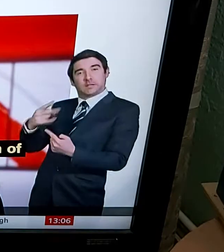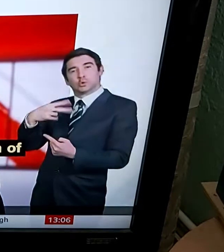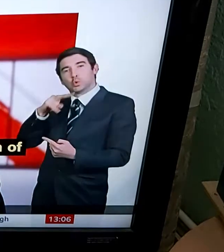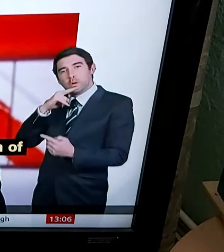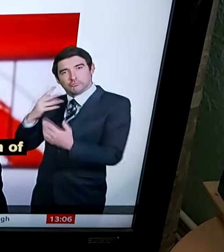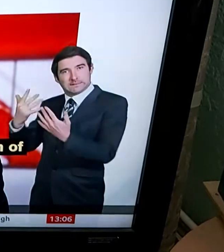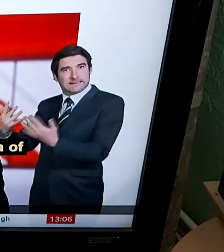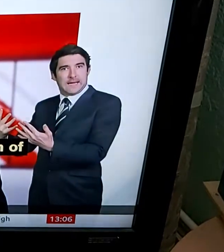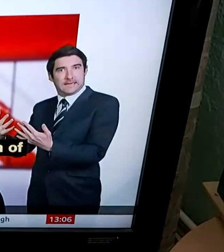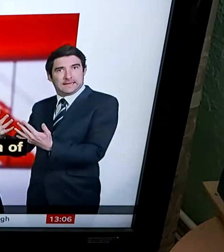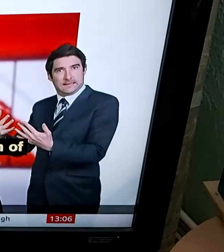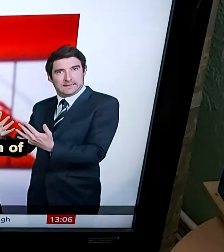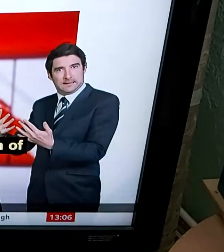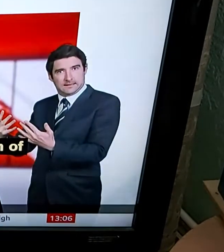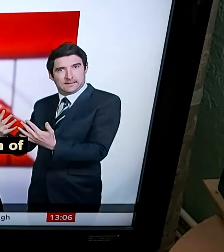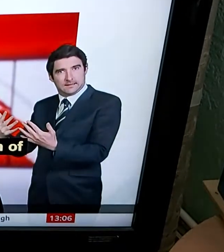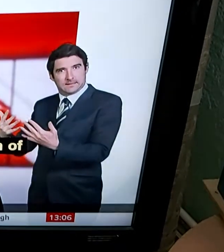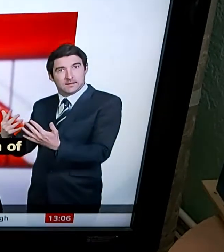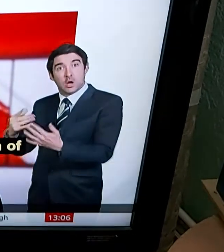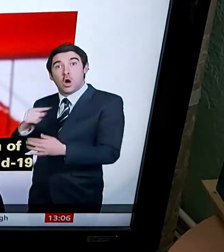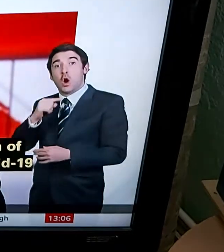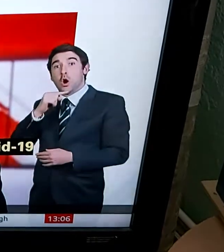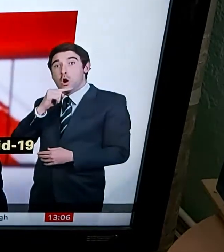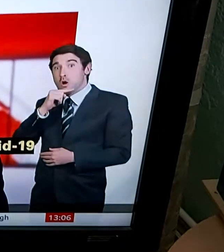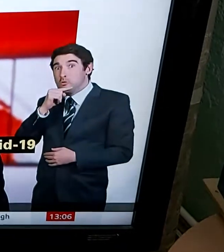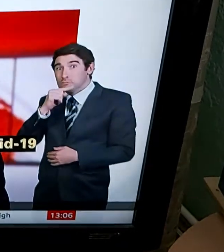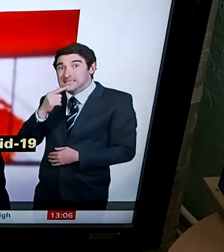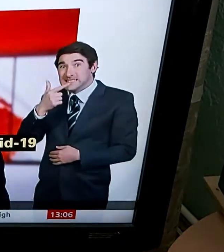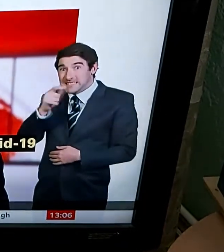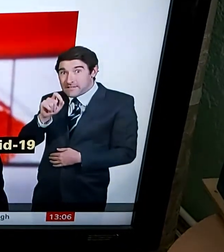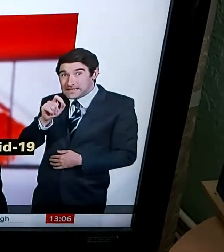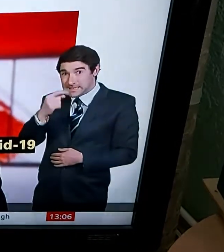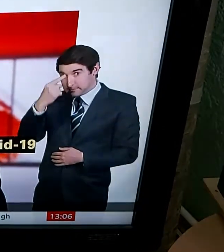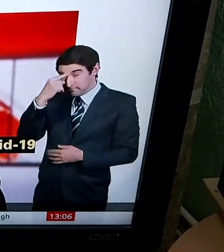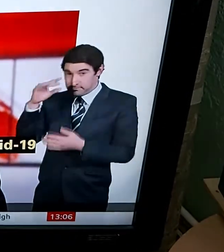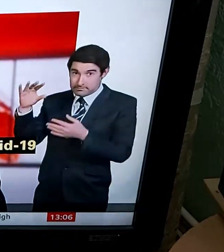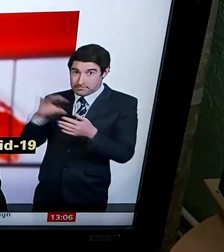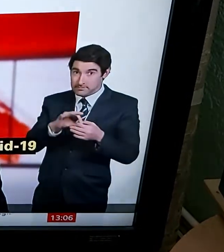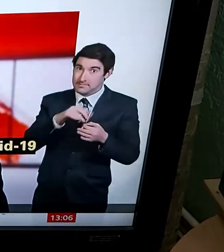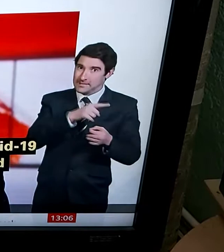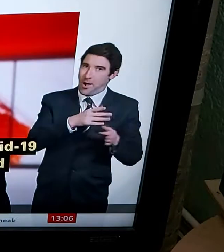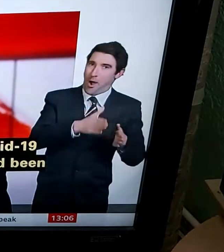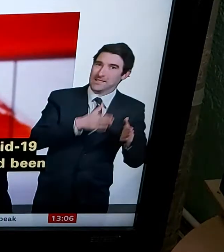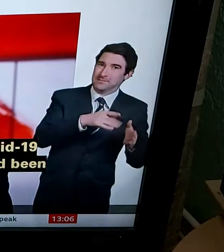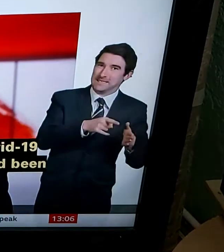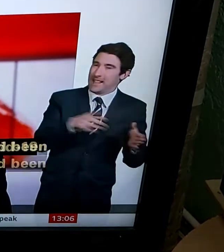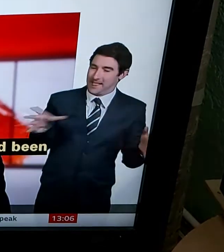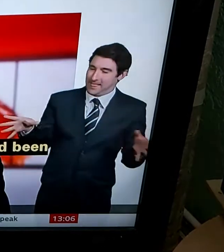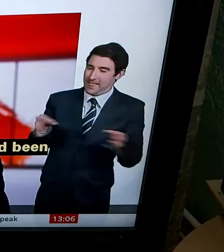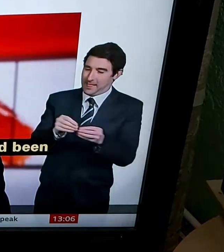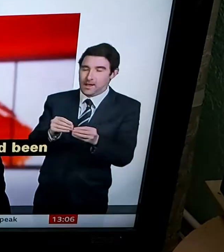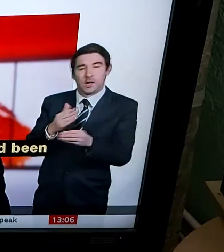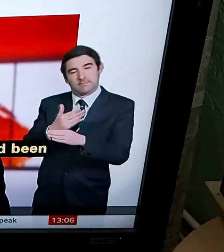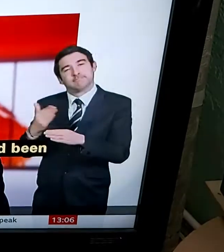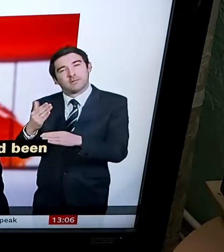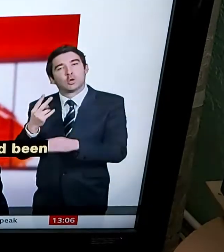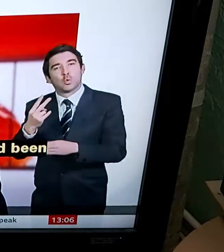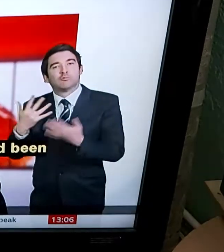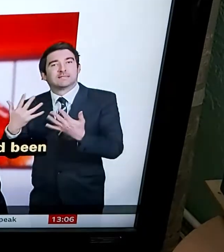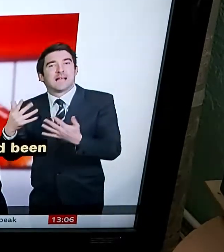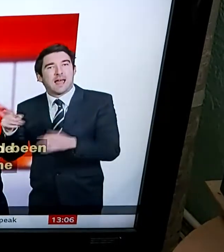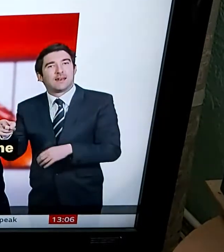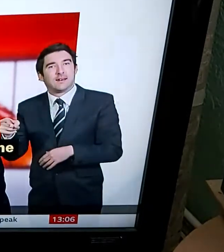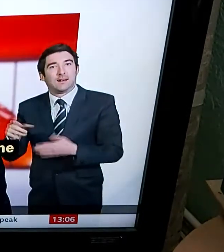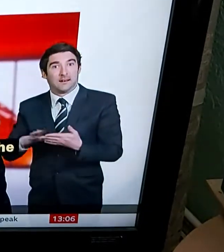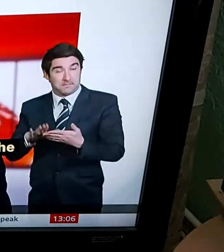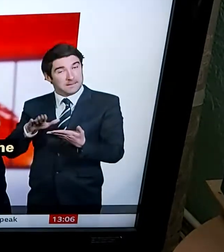COVID-19, as opposed to the 170 which had been reported at the time, added up by the Department of Health. So it looks as if there were rather more deaths